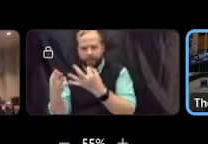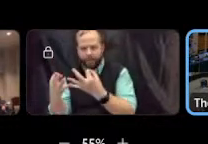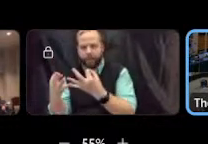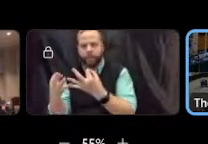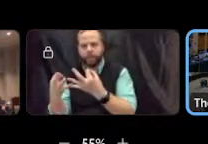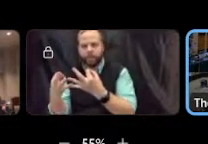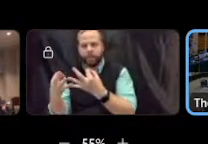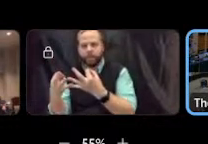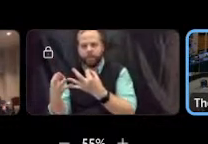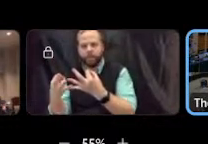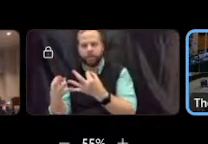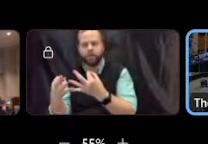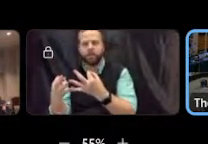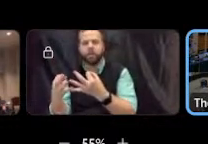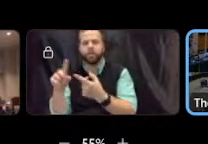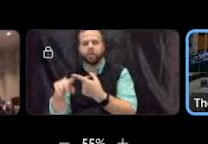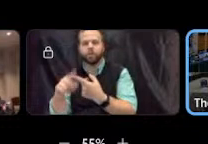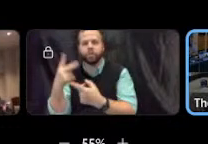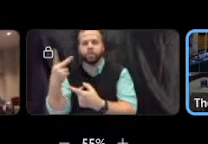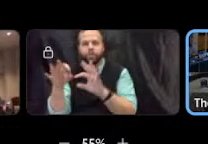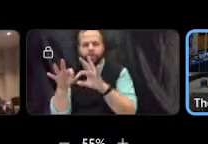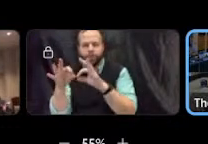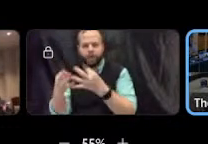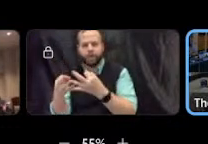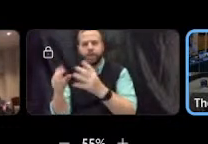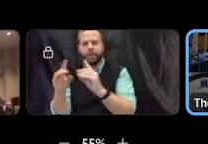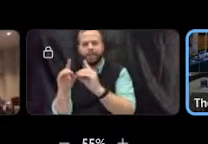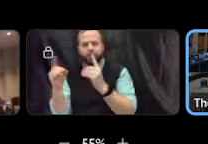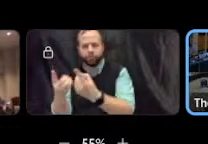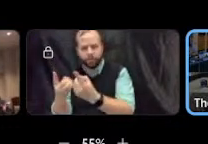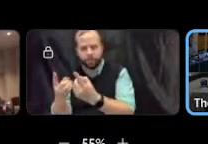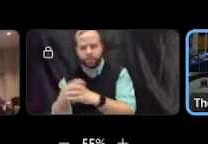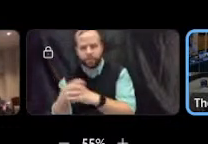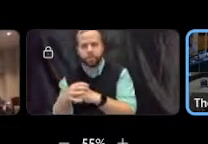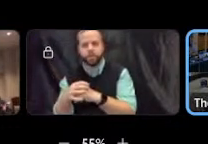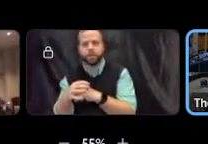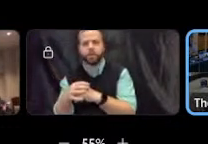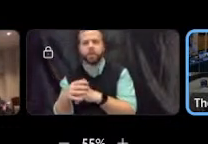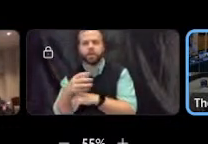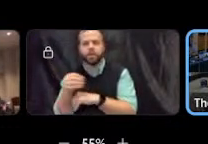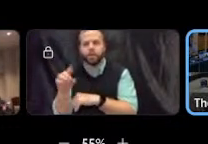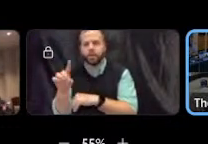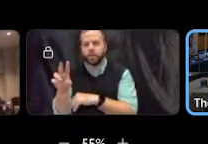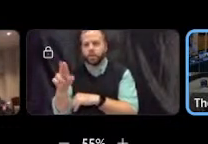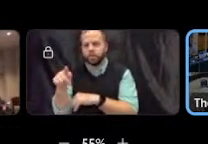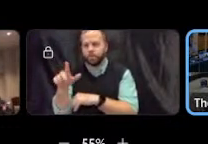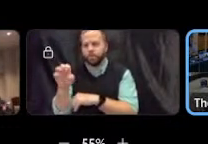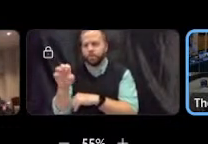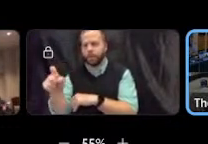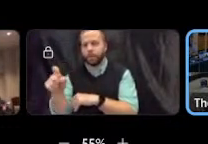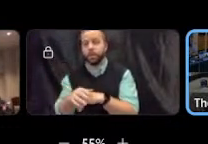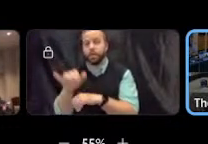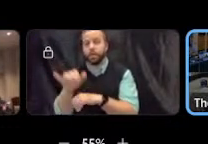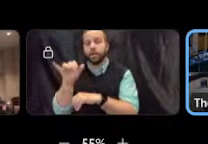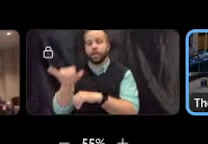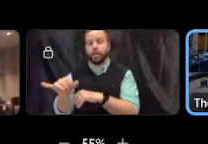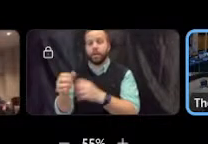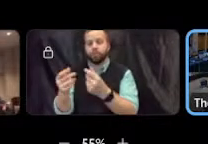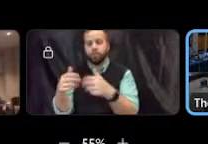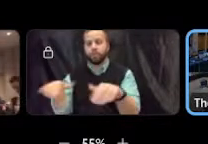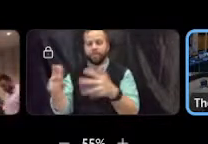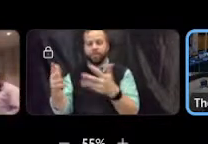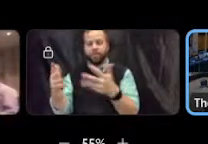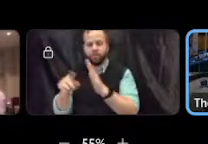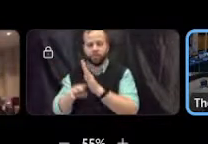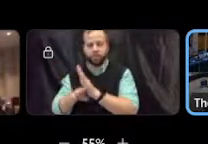to a 2-family district to allow for the future development of duplexes. The property is currently undeveloped, grass-covered, and contains several